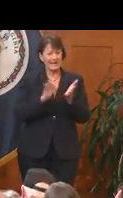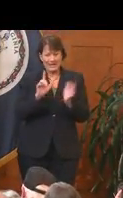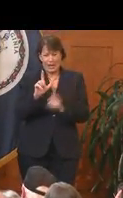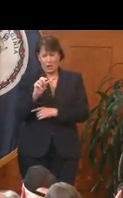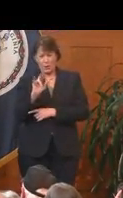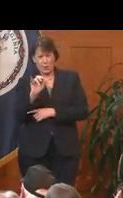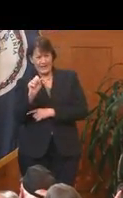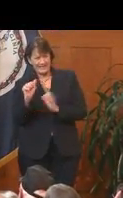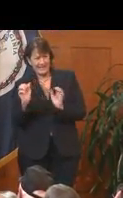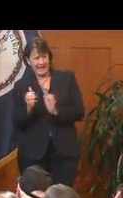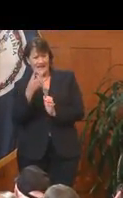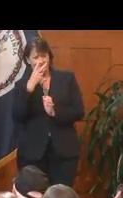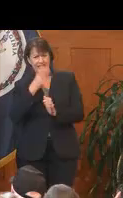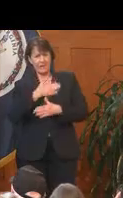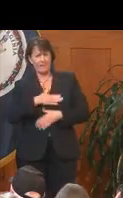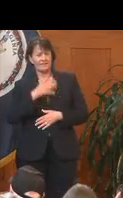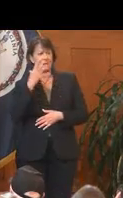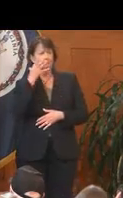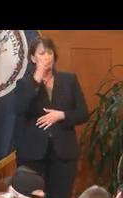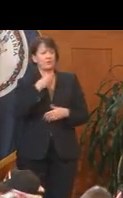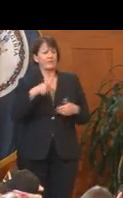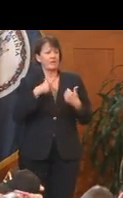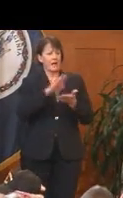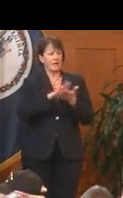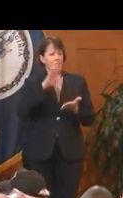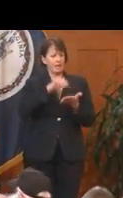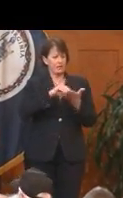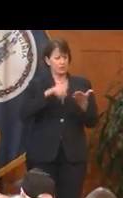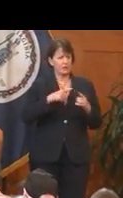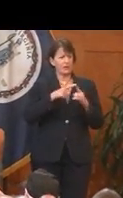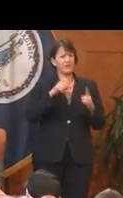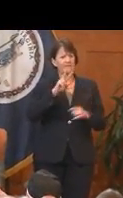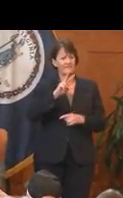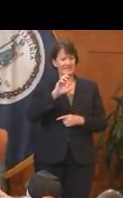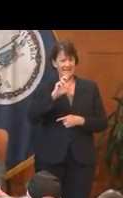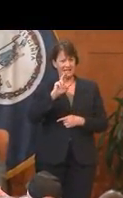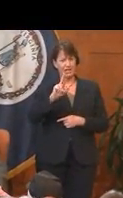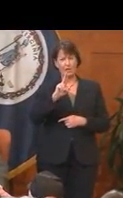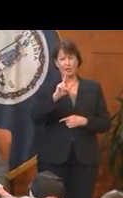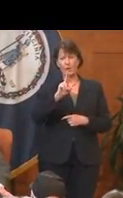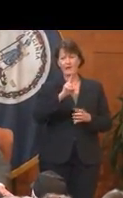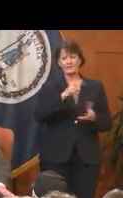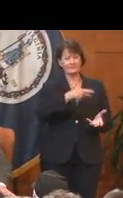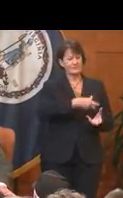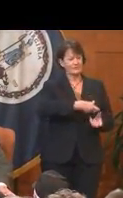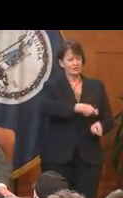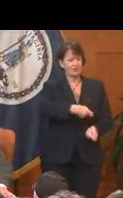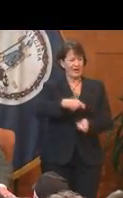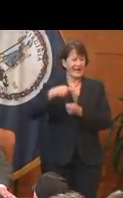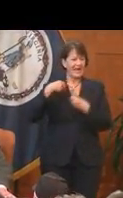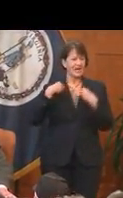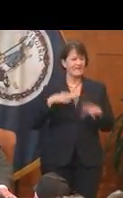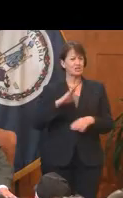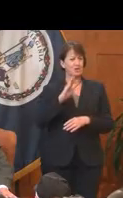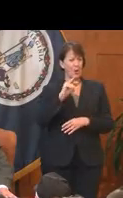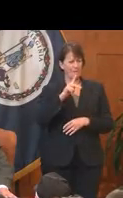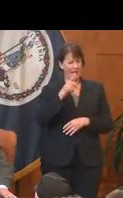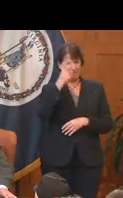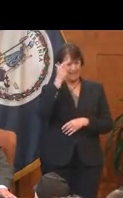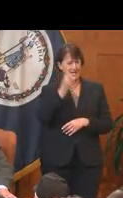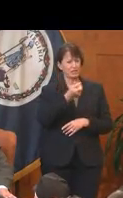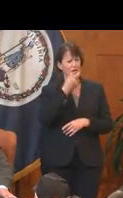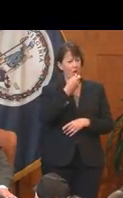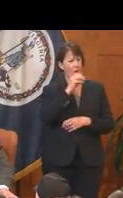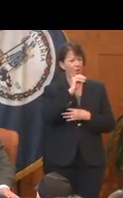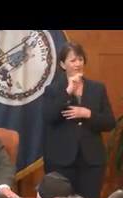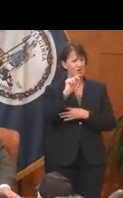County. I watched the body of a beautiful young college student from the Virginia Commonwealth University get dragged on a snowbank because of the prescription meds that she